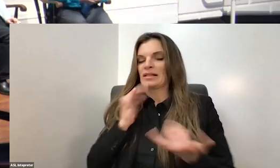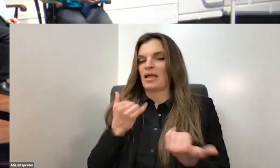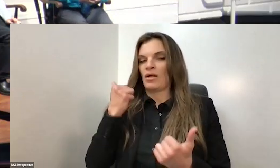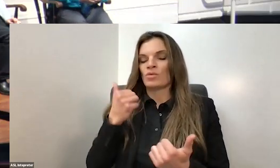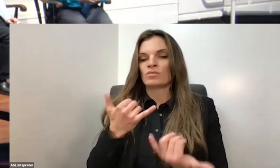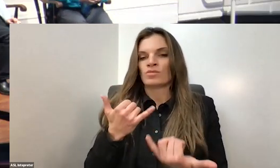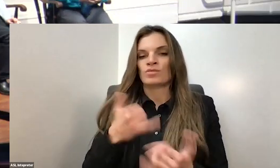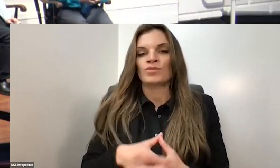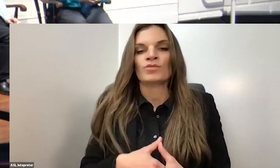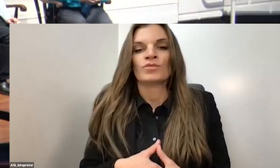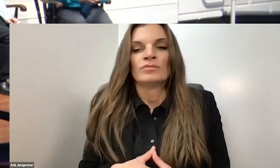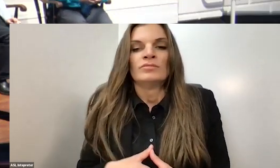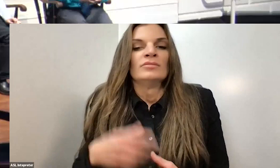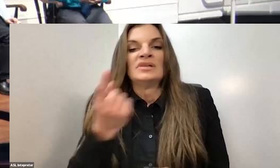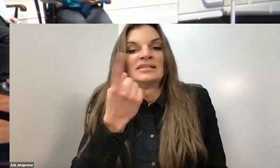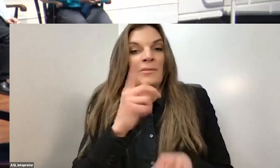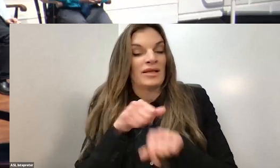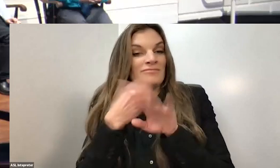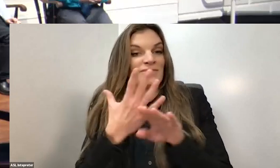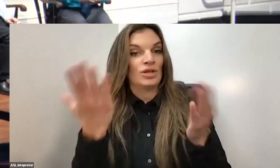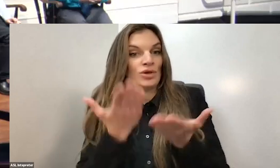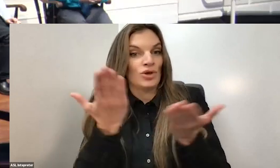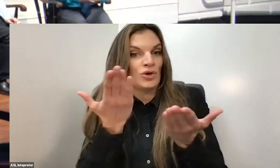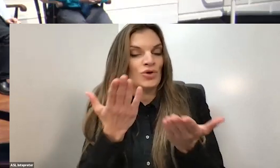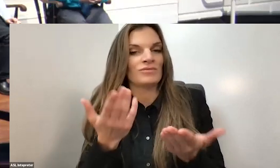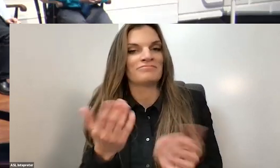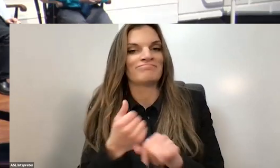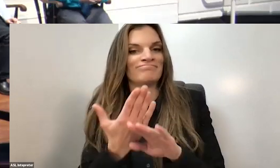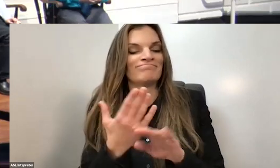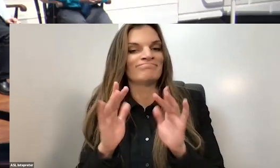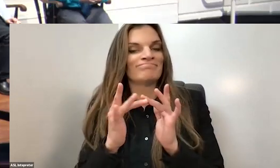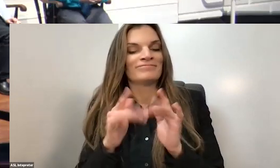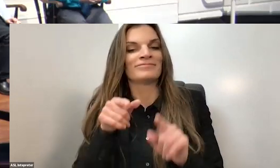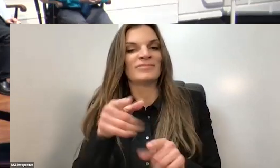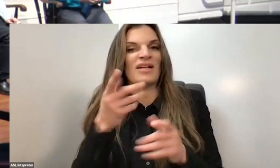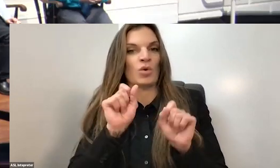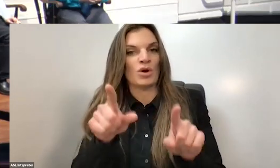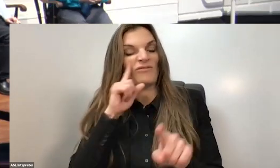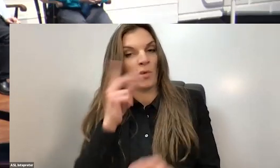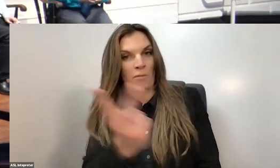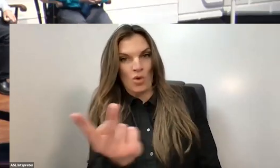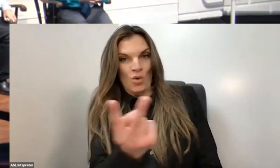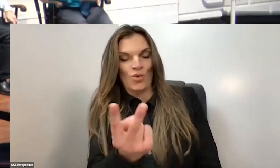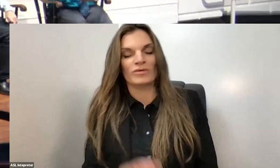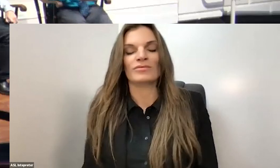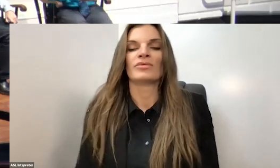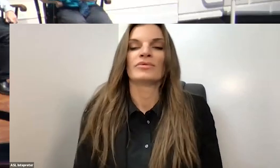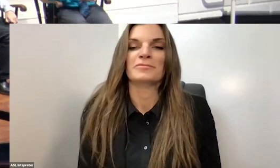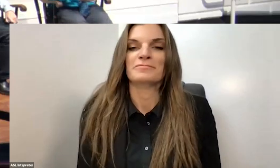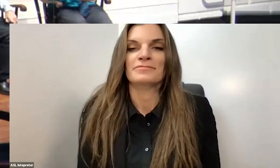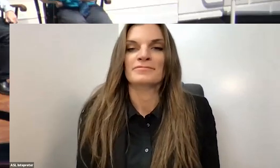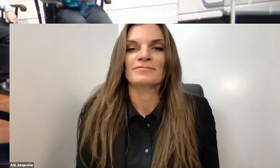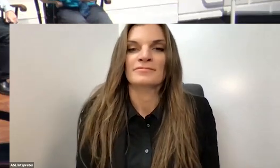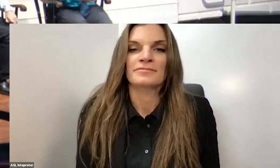really happy to join us virtually on this special day. For Jennison and Kyle, you mentioned how you follow tech